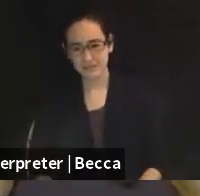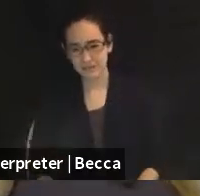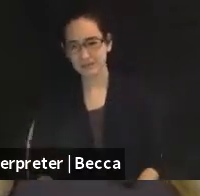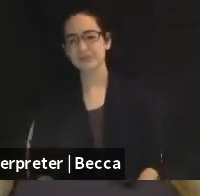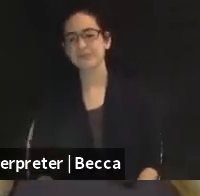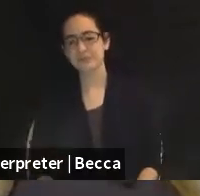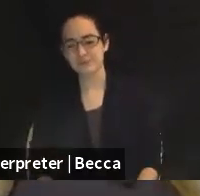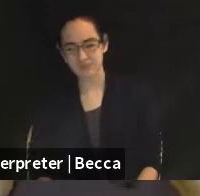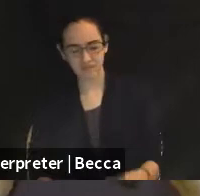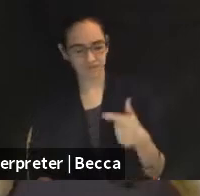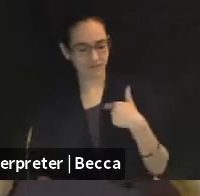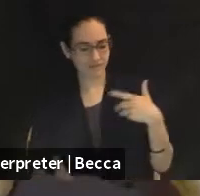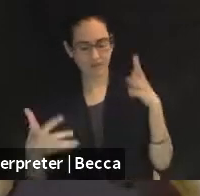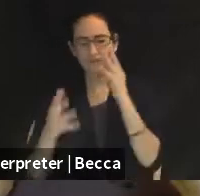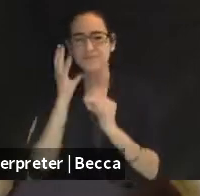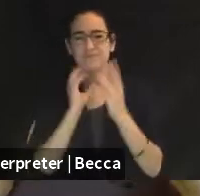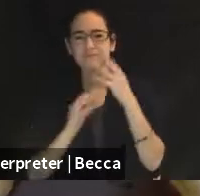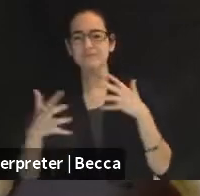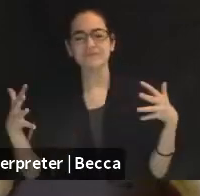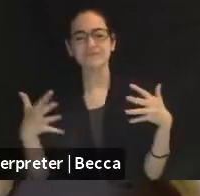I don't want to live in fear.